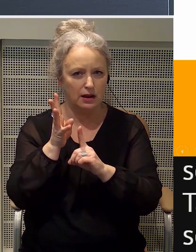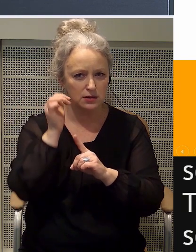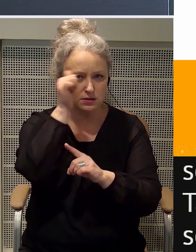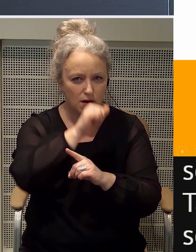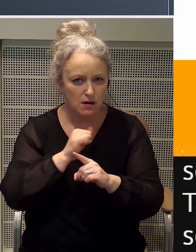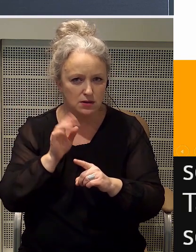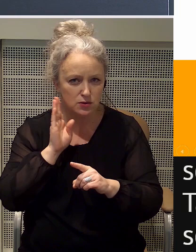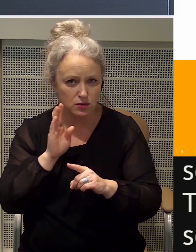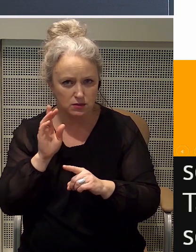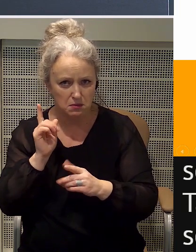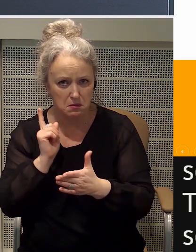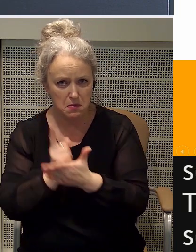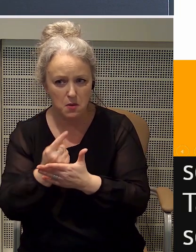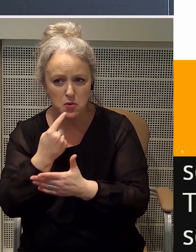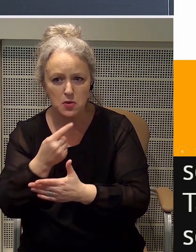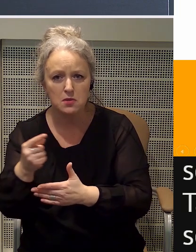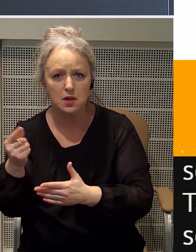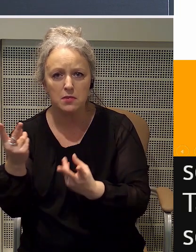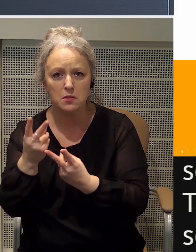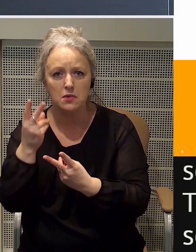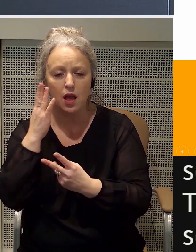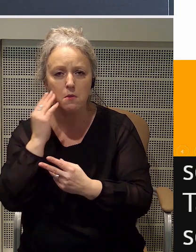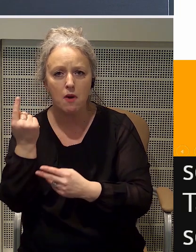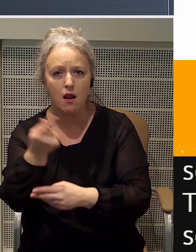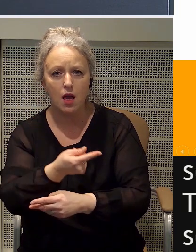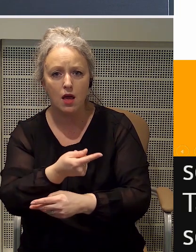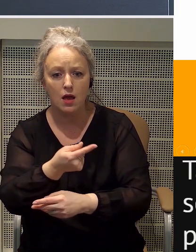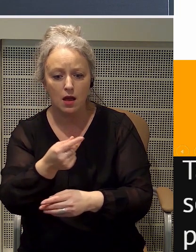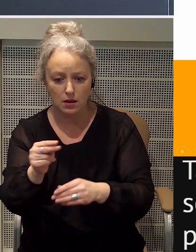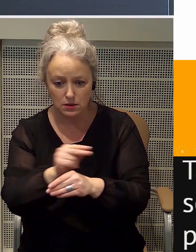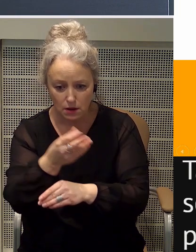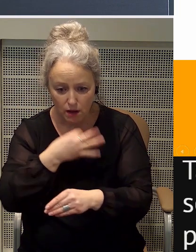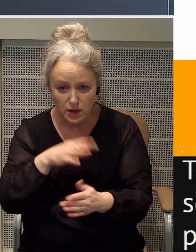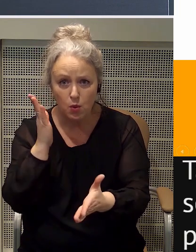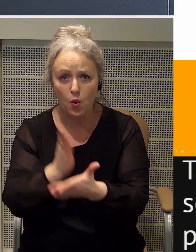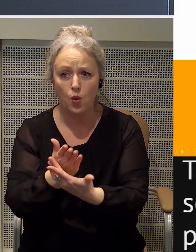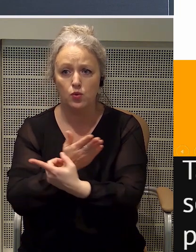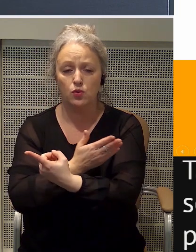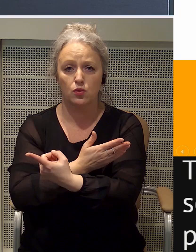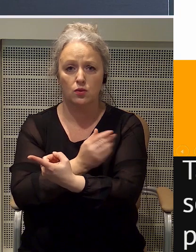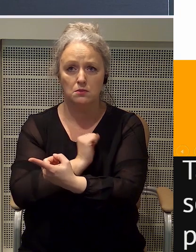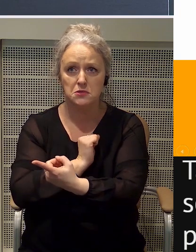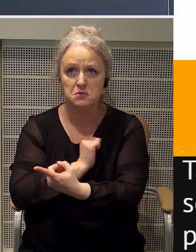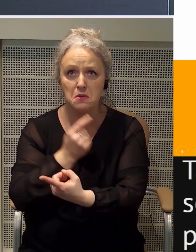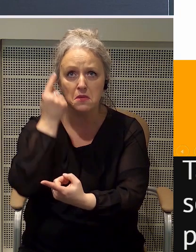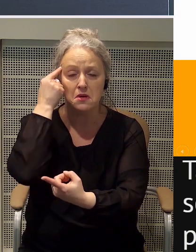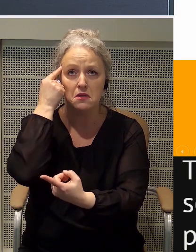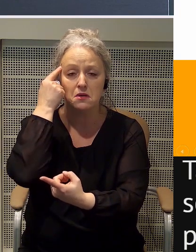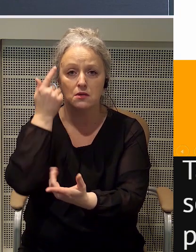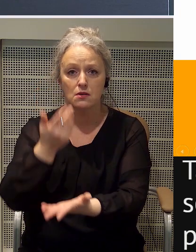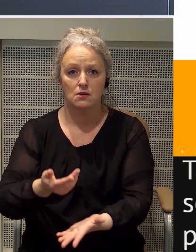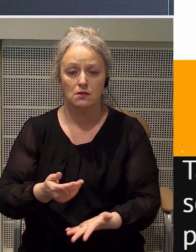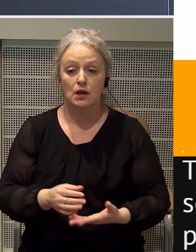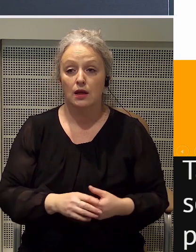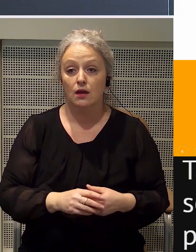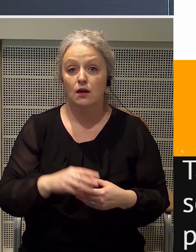I think she's 14, and it is horrendous that such a young girl has to say something like